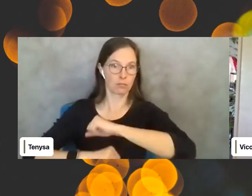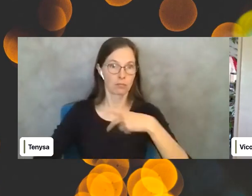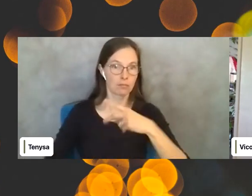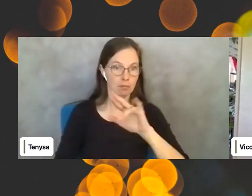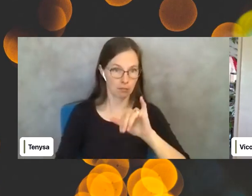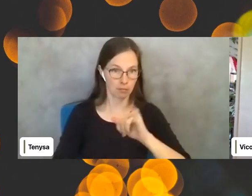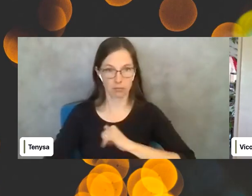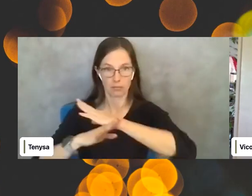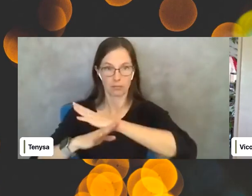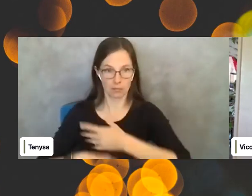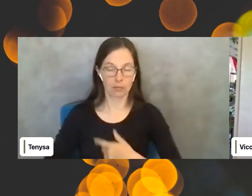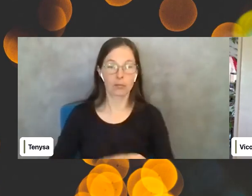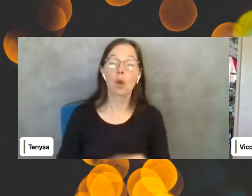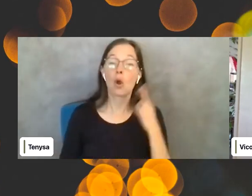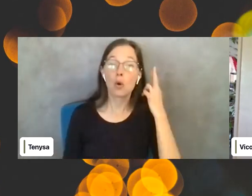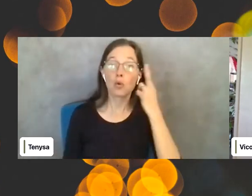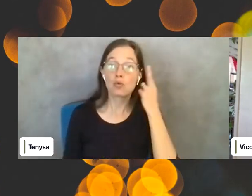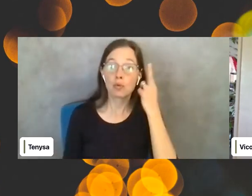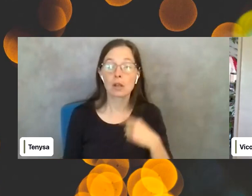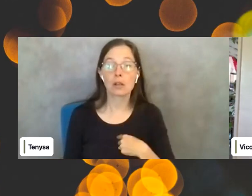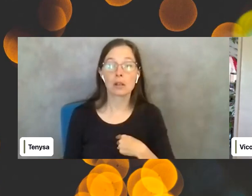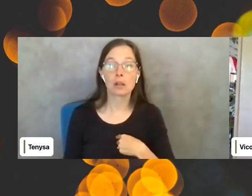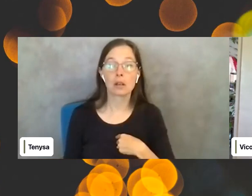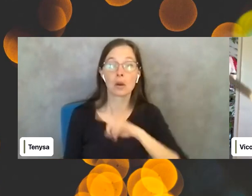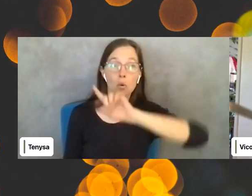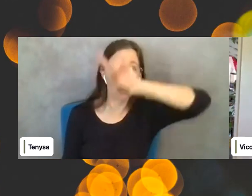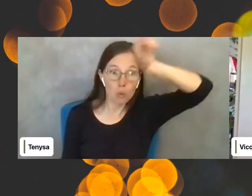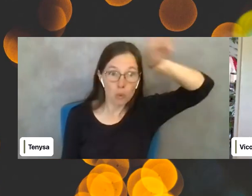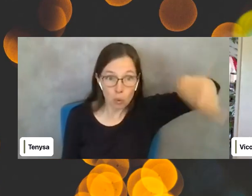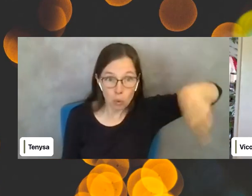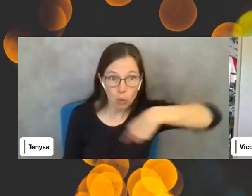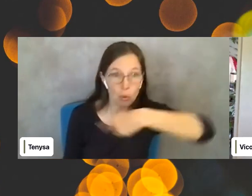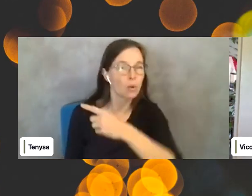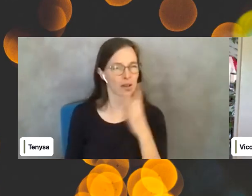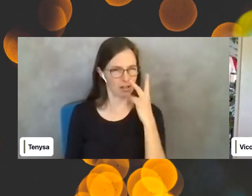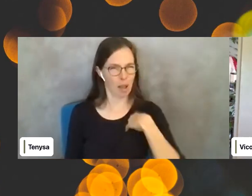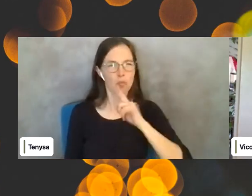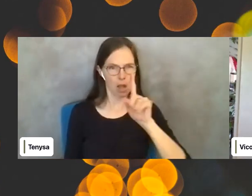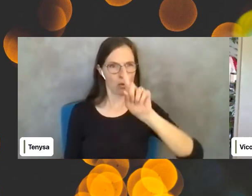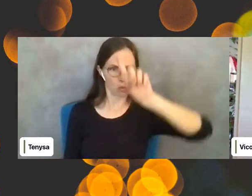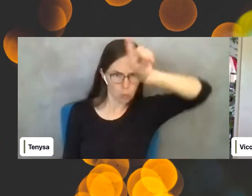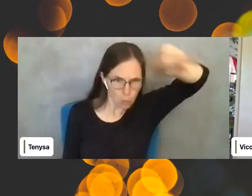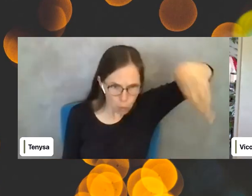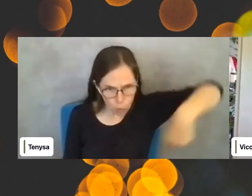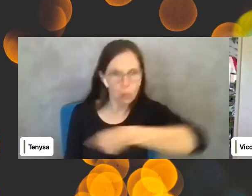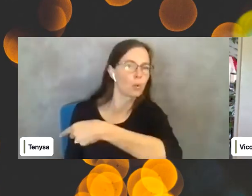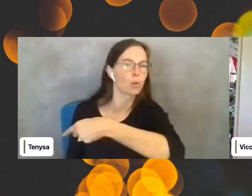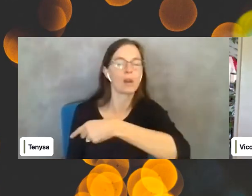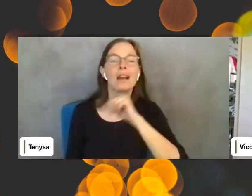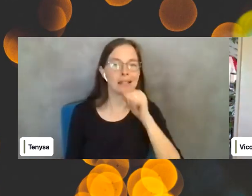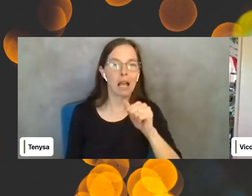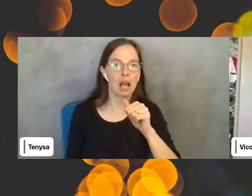reason why I'm going around, you see I'm doing a little bit of this rather than